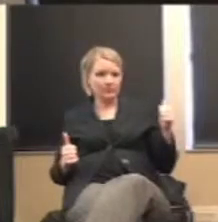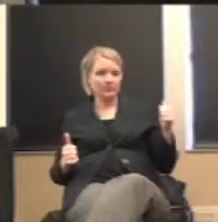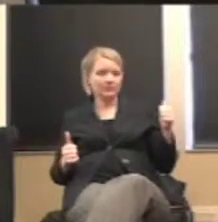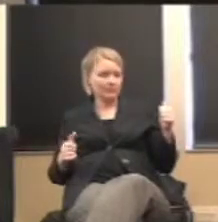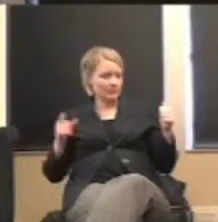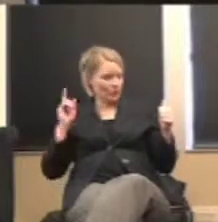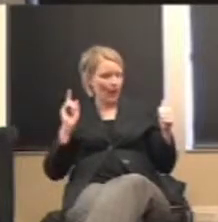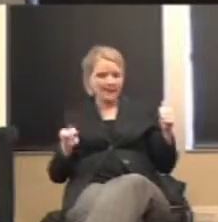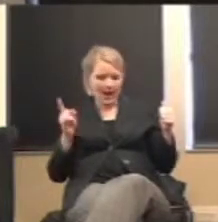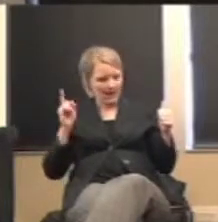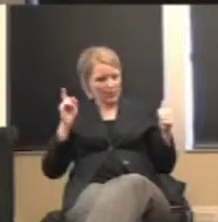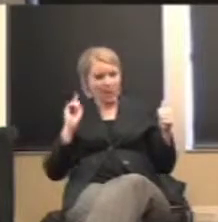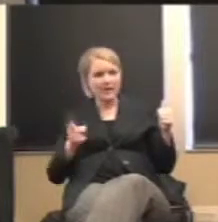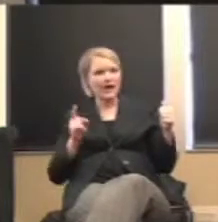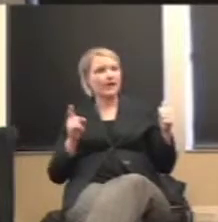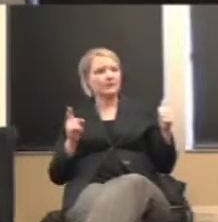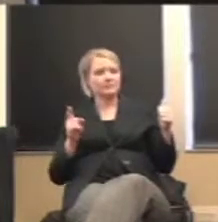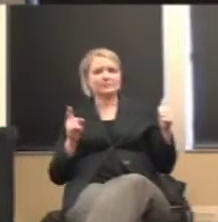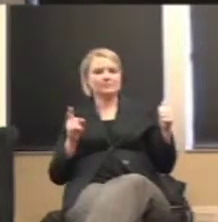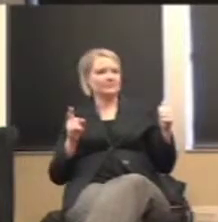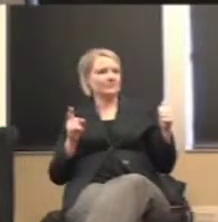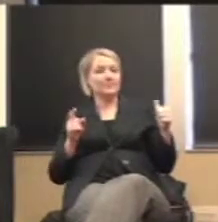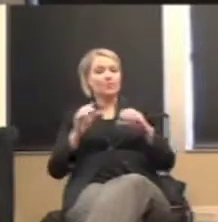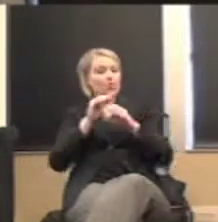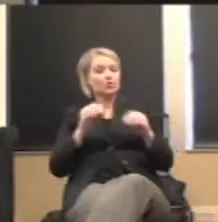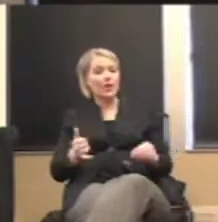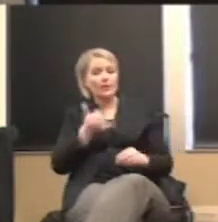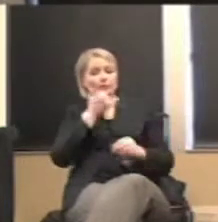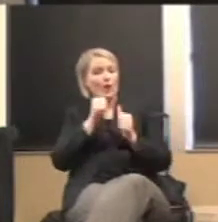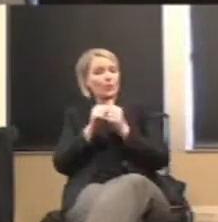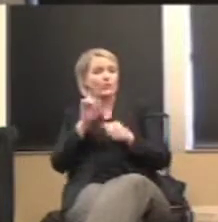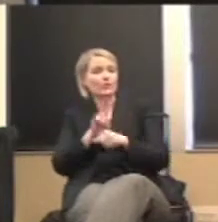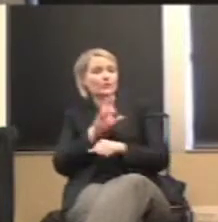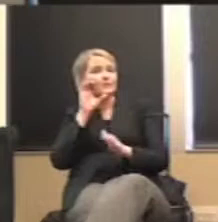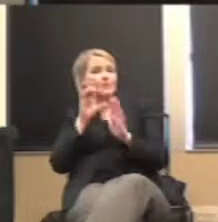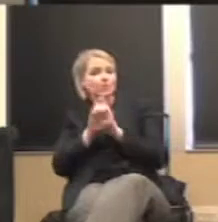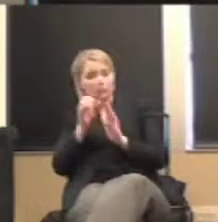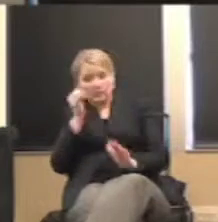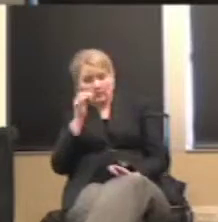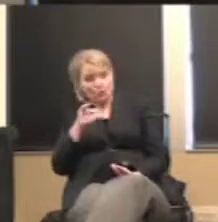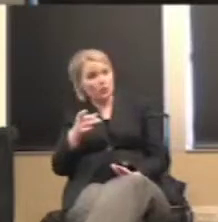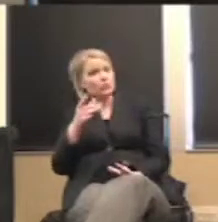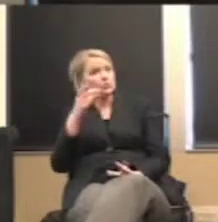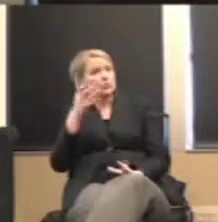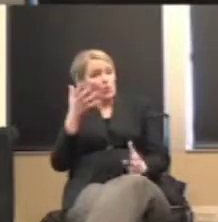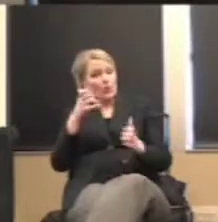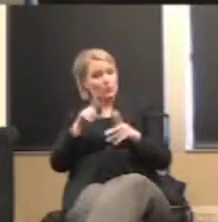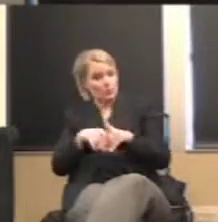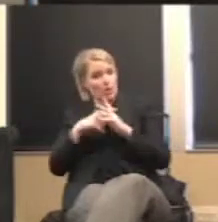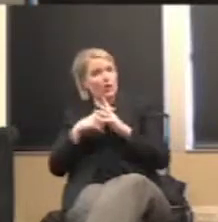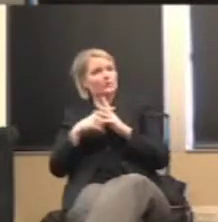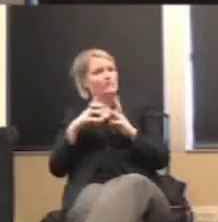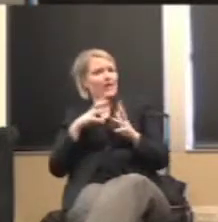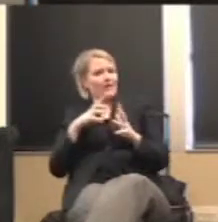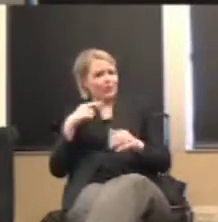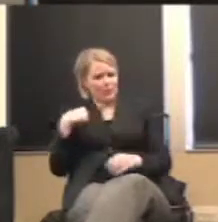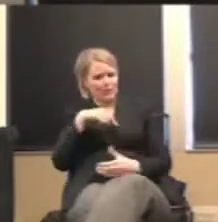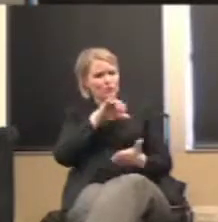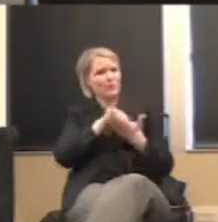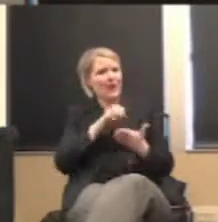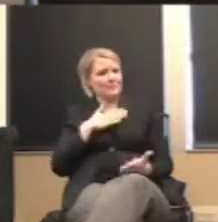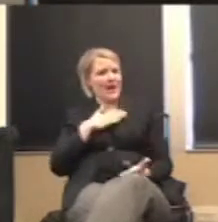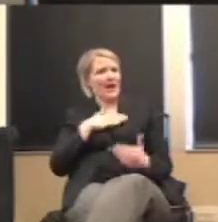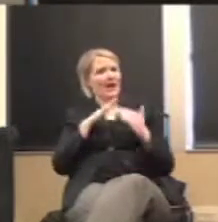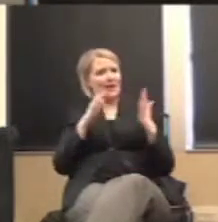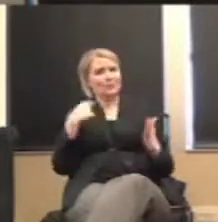right. There's nothing wrong with just using icons. If that's how you're going to start to initiate, we do it in our house. I mean, we've got